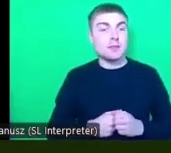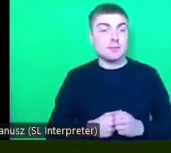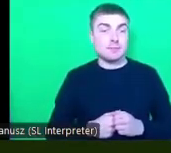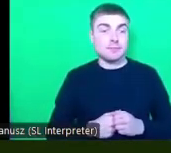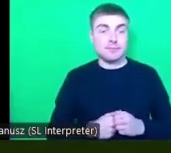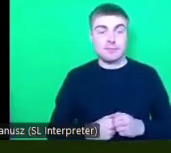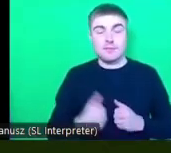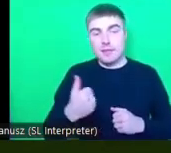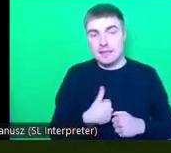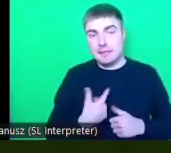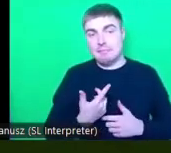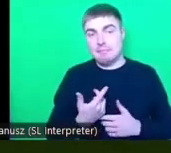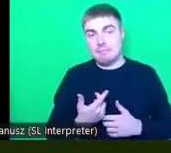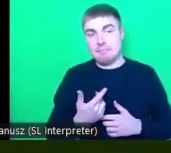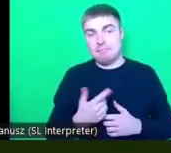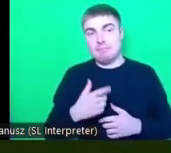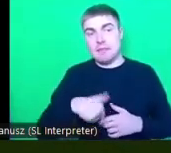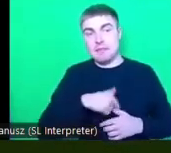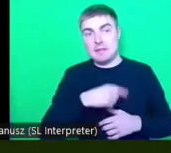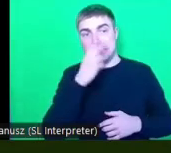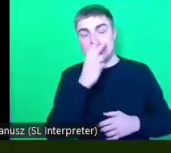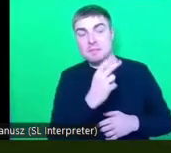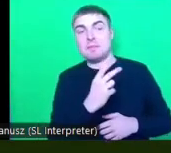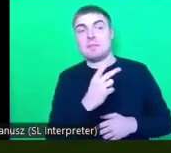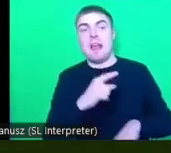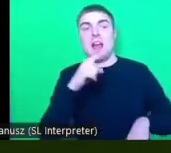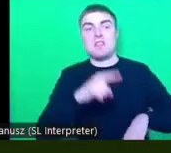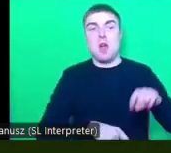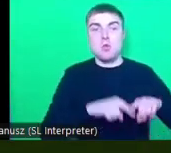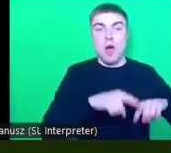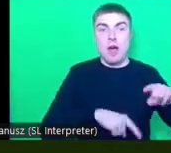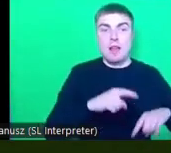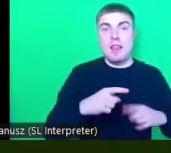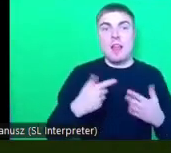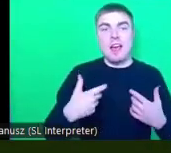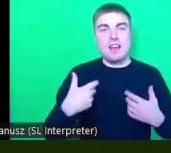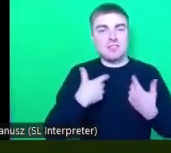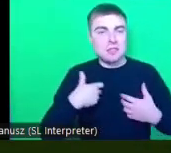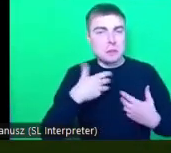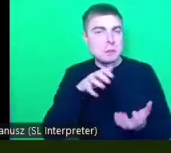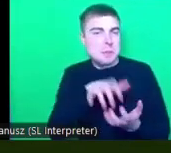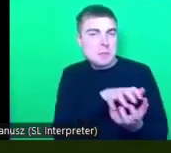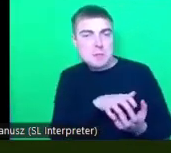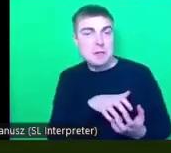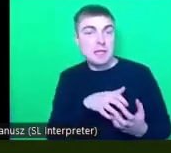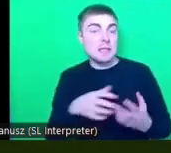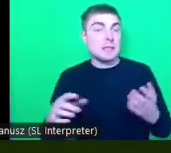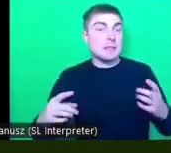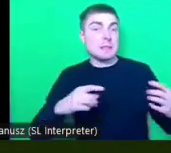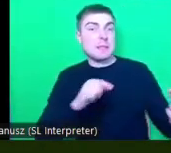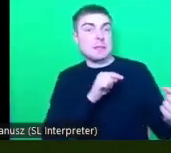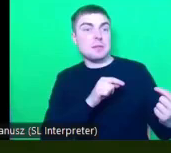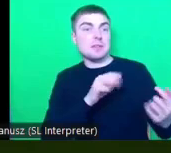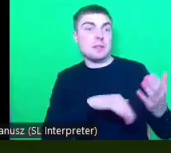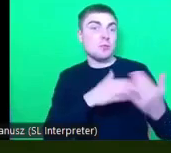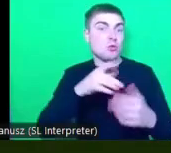same prey species. So here, this map here just shows that